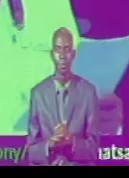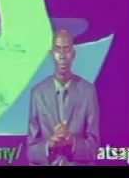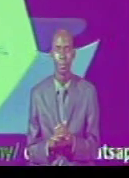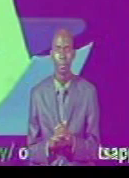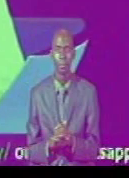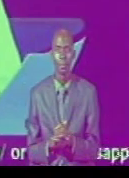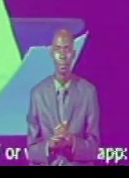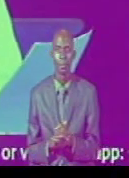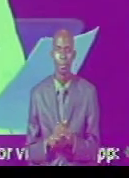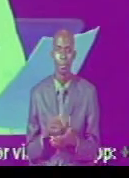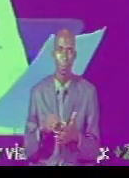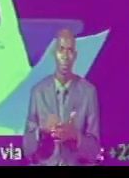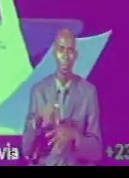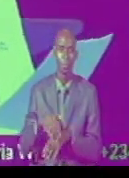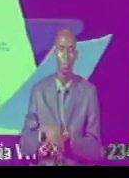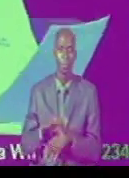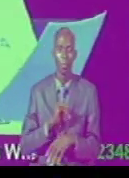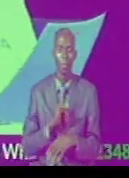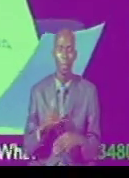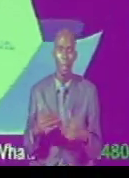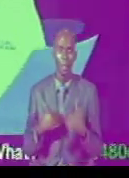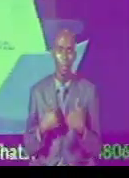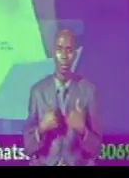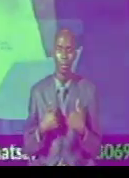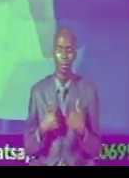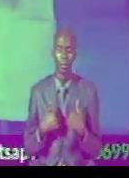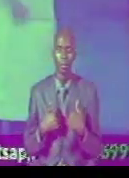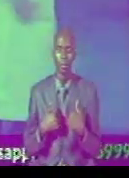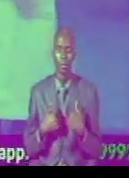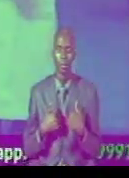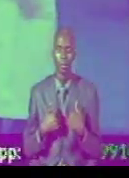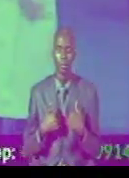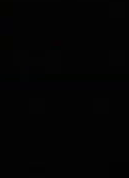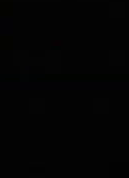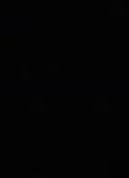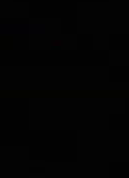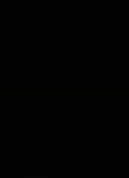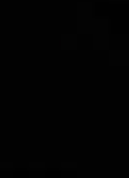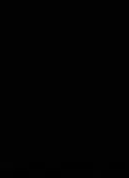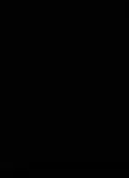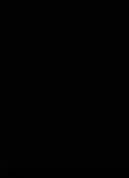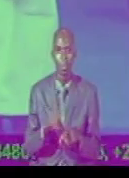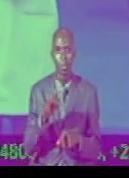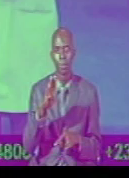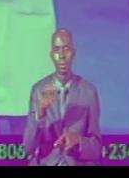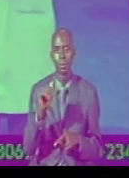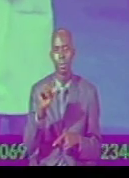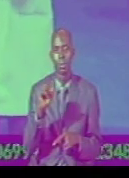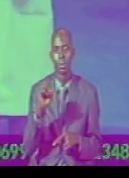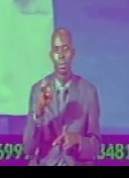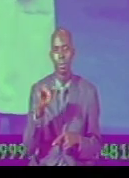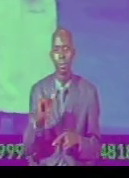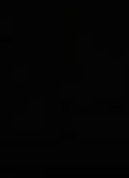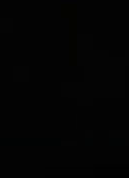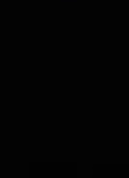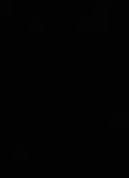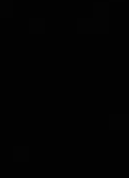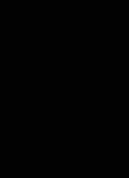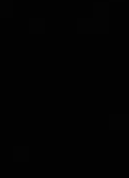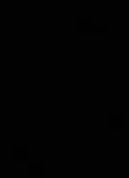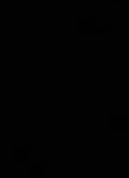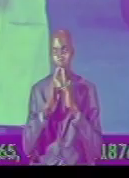Tonight I have Sister Basi Peace, and the Lord